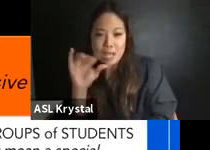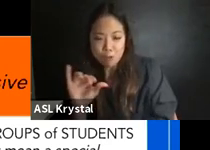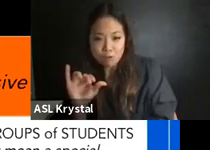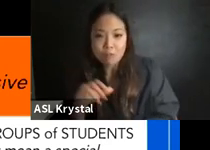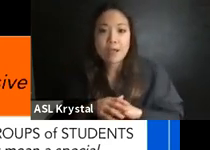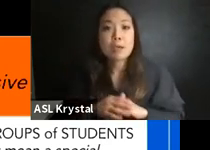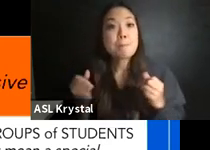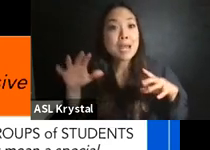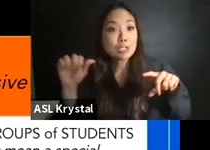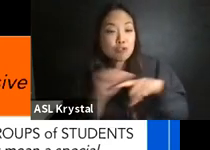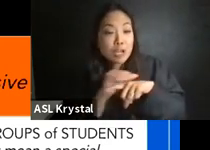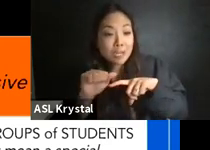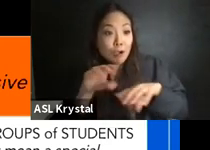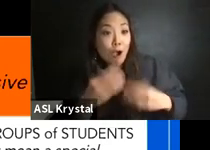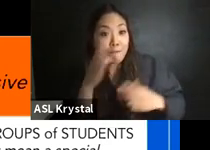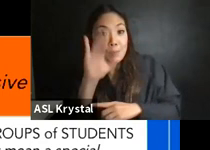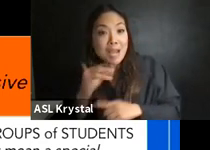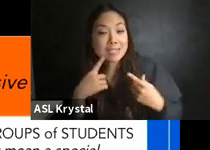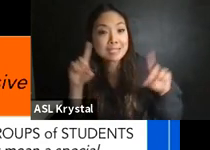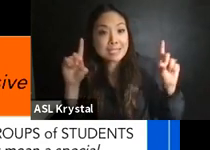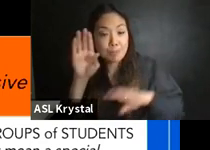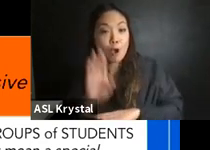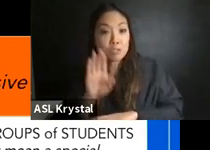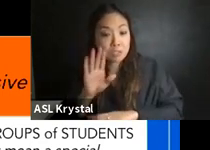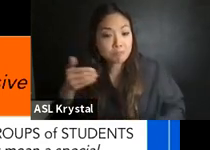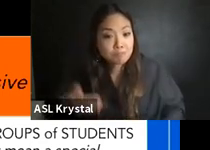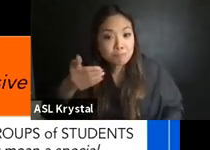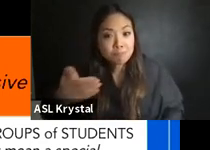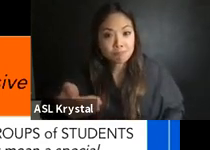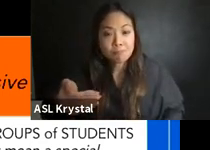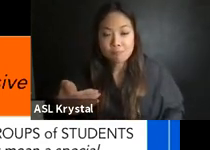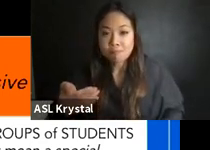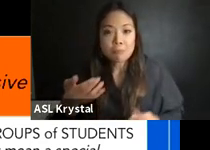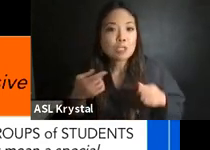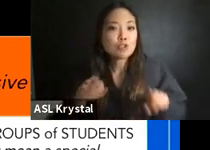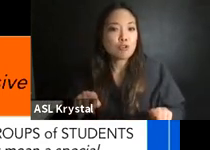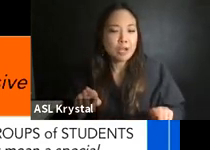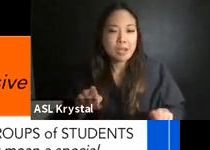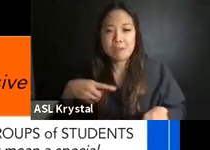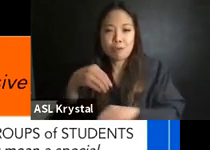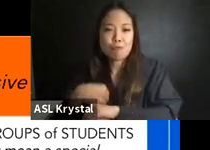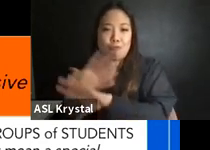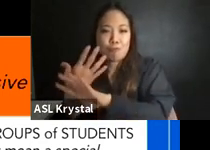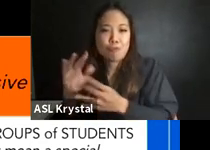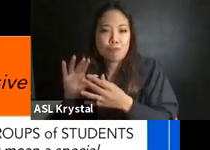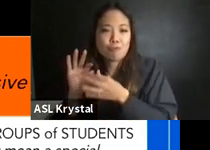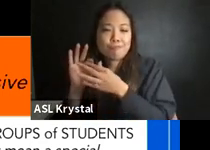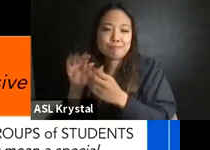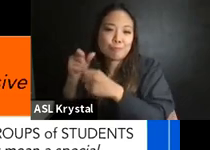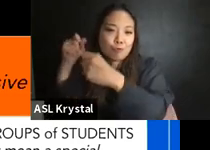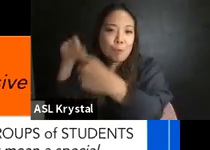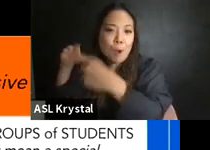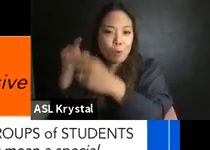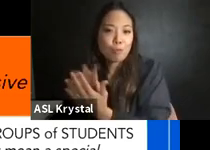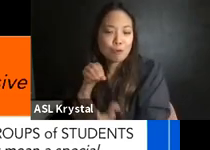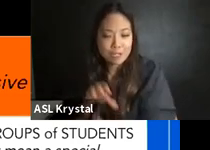being offered by 60 boston throughout um the time that we were in remote learning sorry jody you can go on the slide 9.